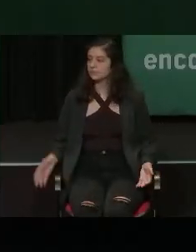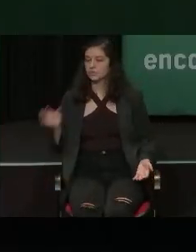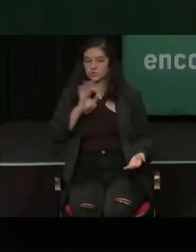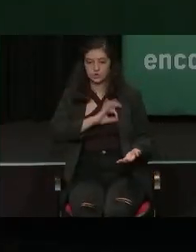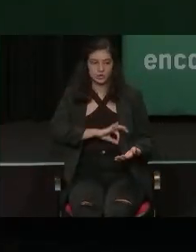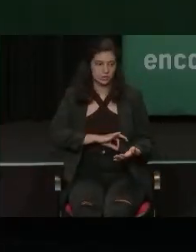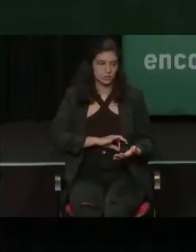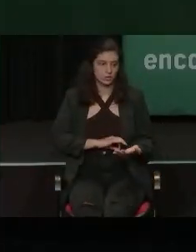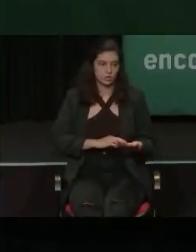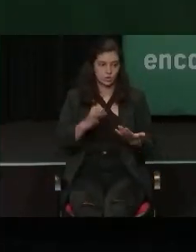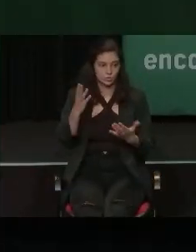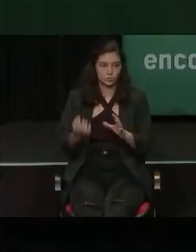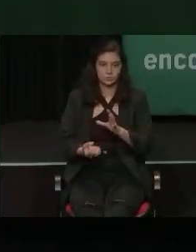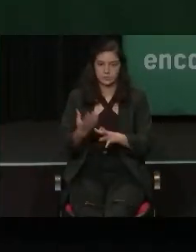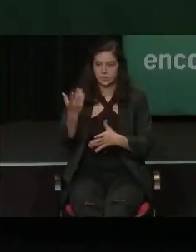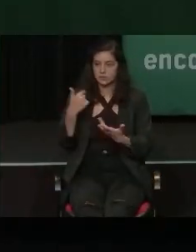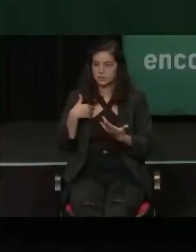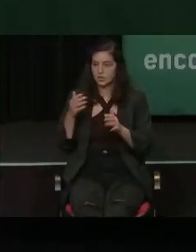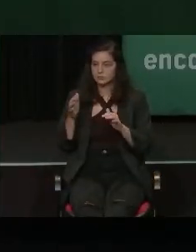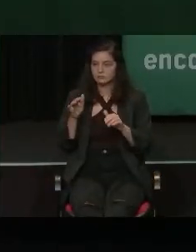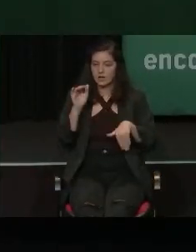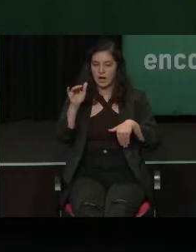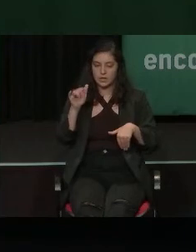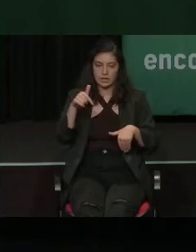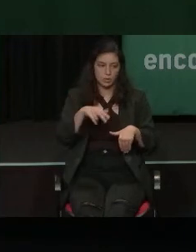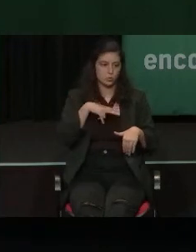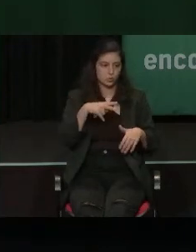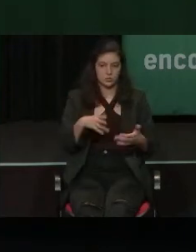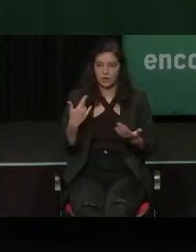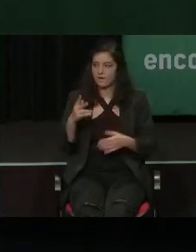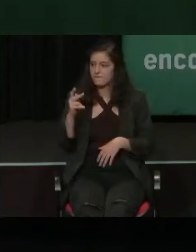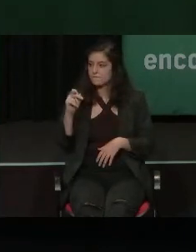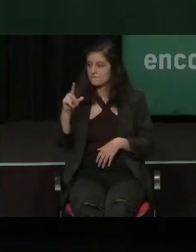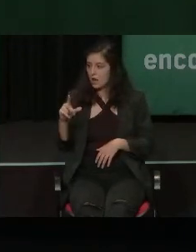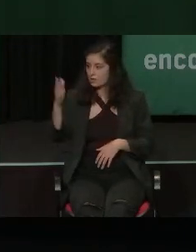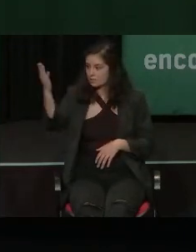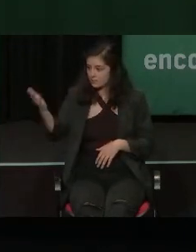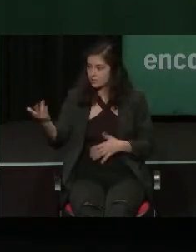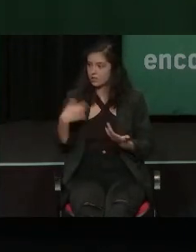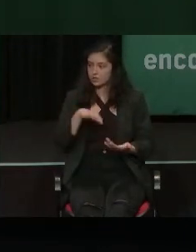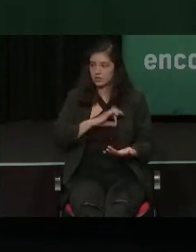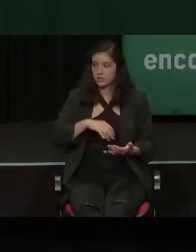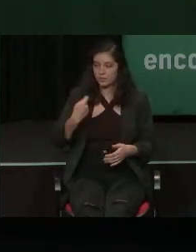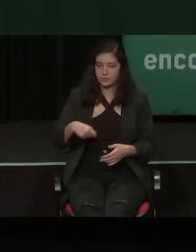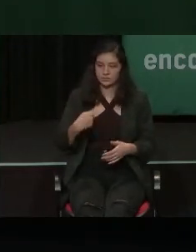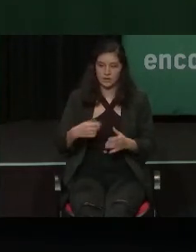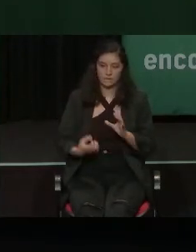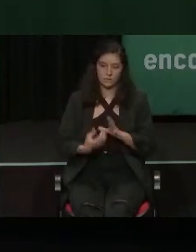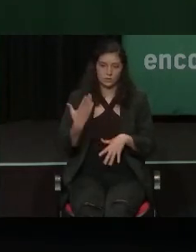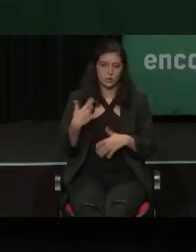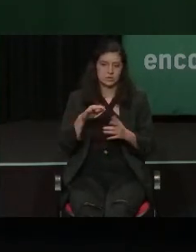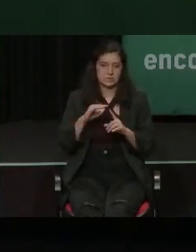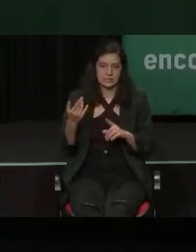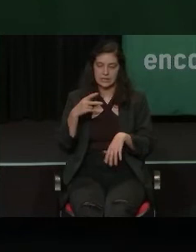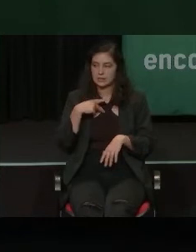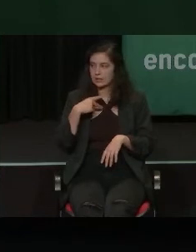Excelentíssimo Sr. Embaixador da República Árabe do Egito, em Portugal, Val El Nagar, Excelentíssima Presidente da Fundação para a Ciência e Tecnologia,